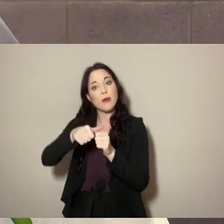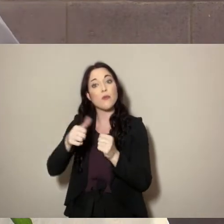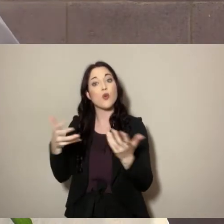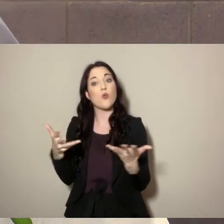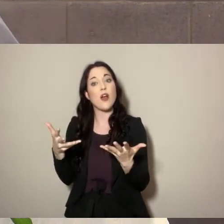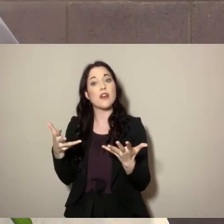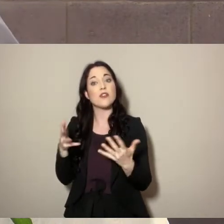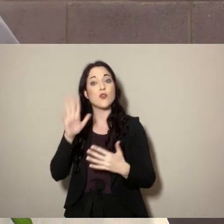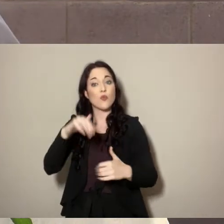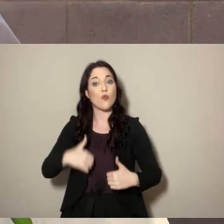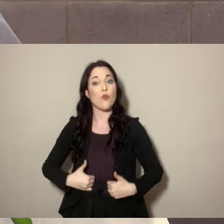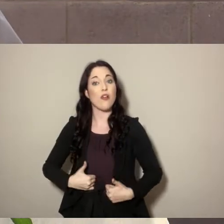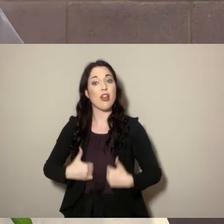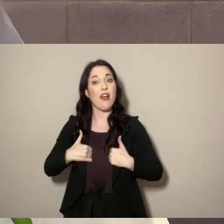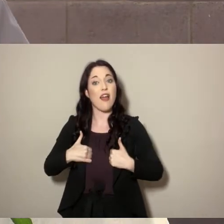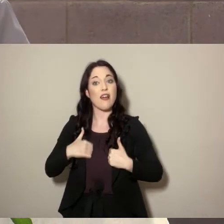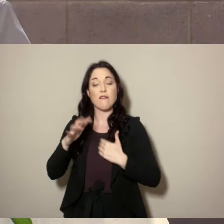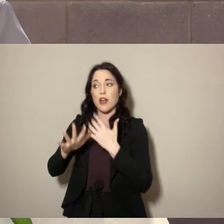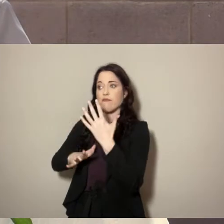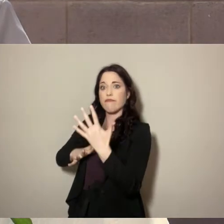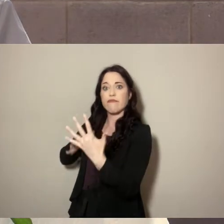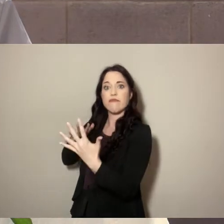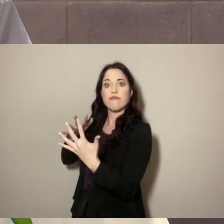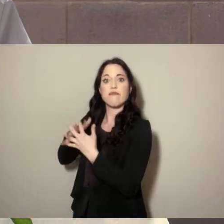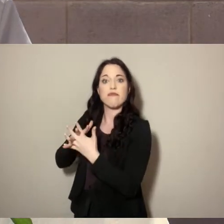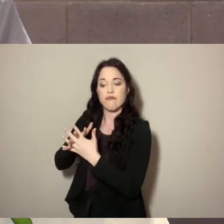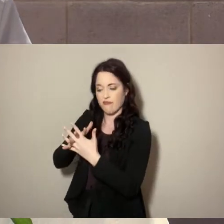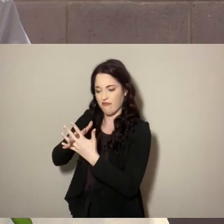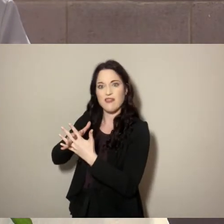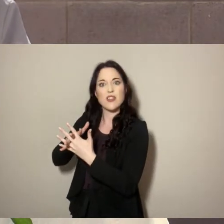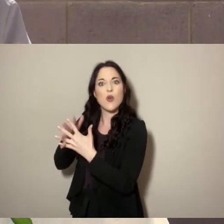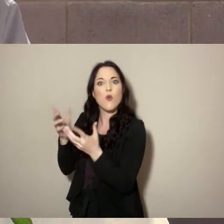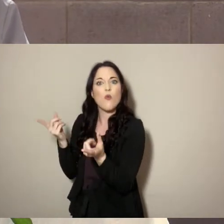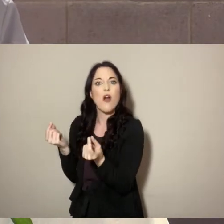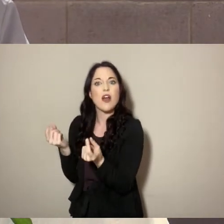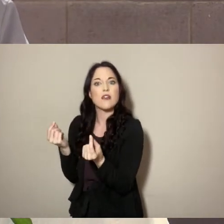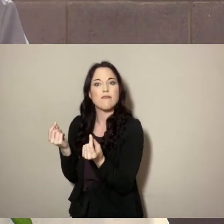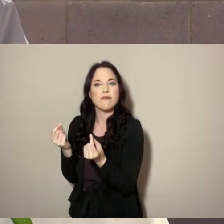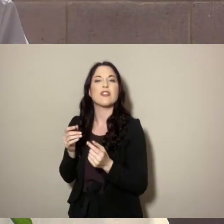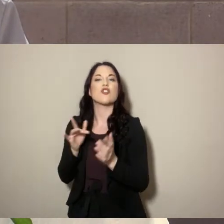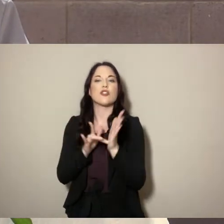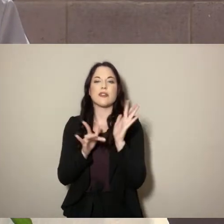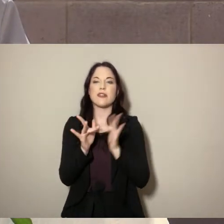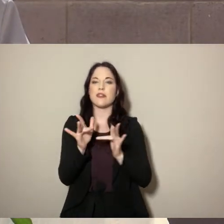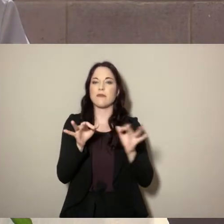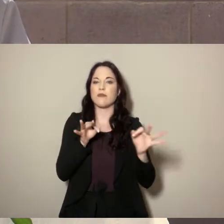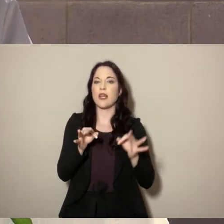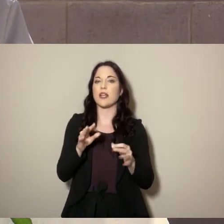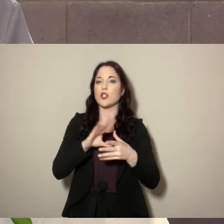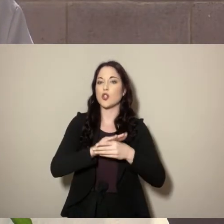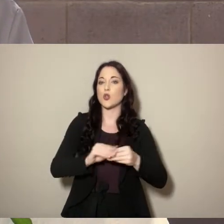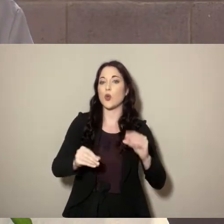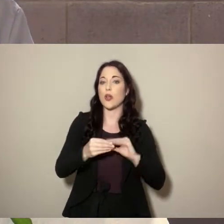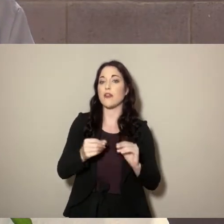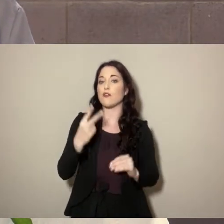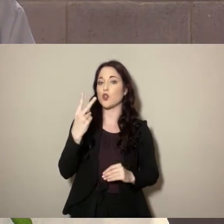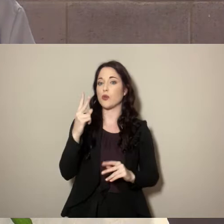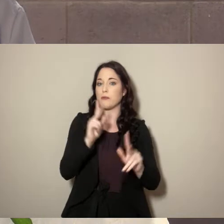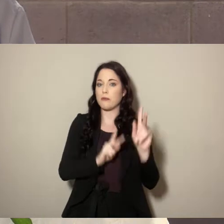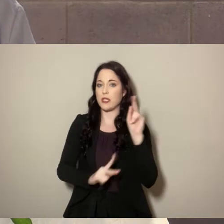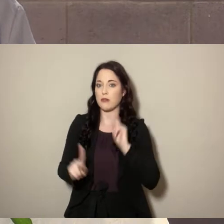this. He tells the story of two people. One is a wise